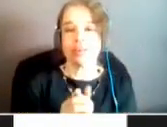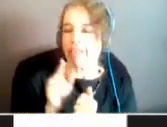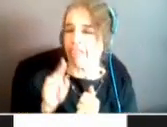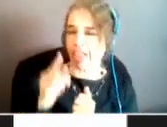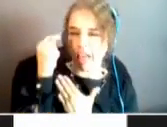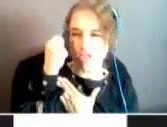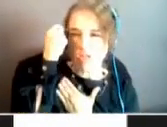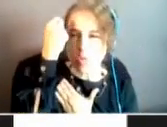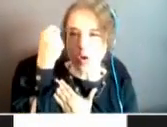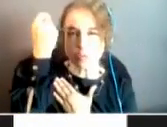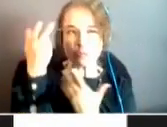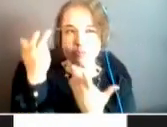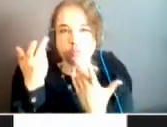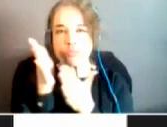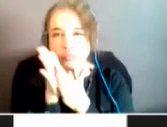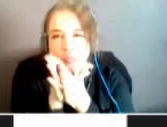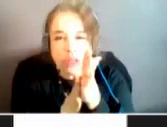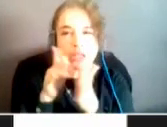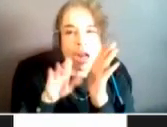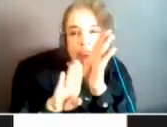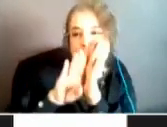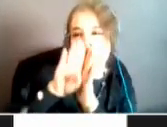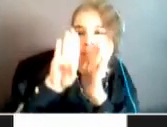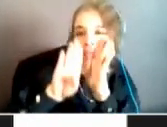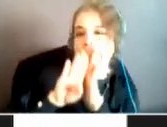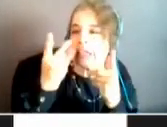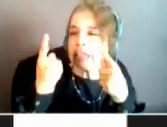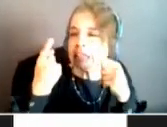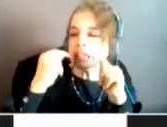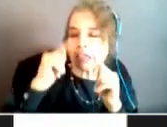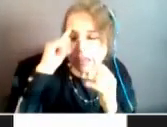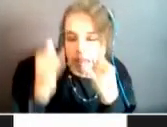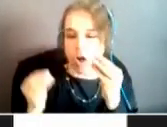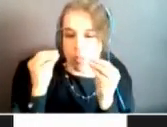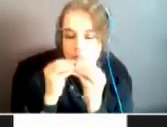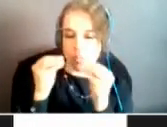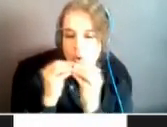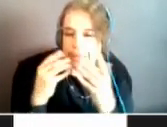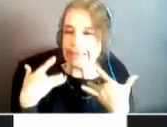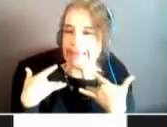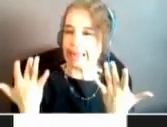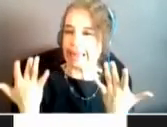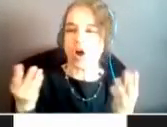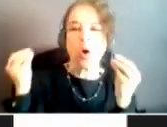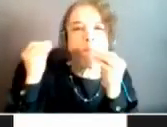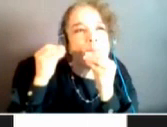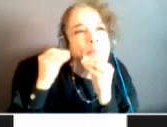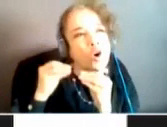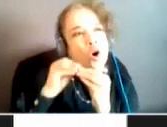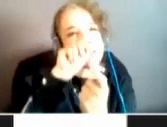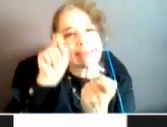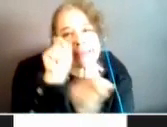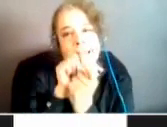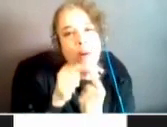theory does was developed in an effort to determine more sensitive and more